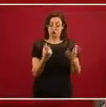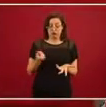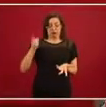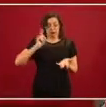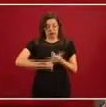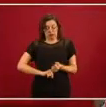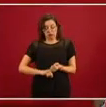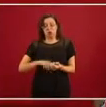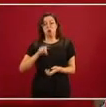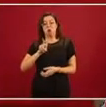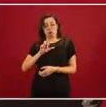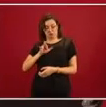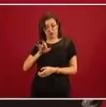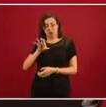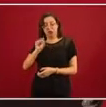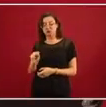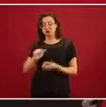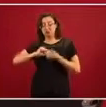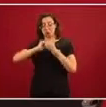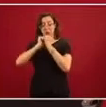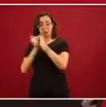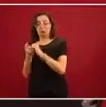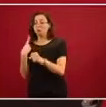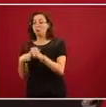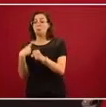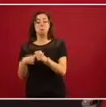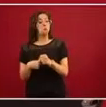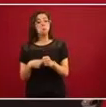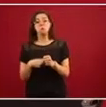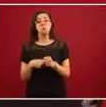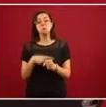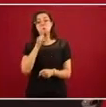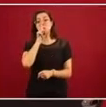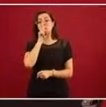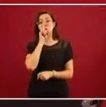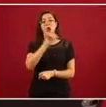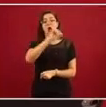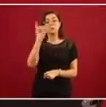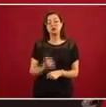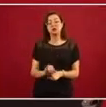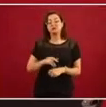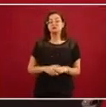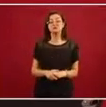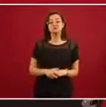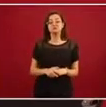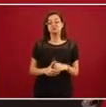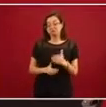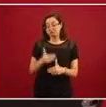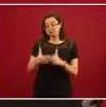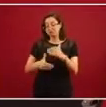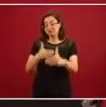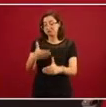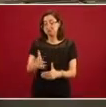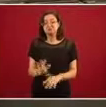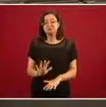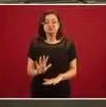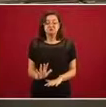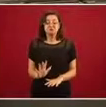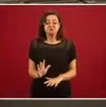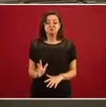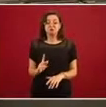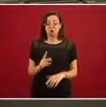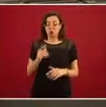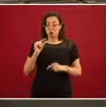cases. And we've said this before, it is very likely that a lot of us will get the new coronavirus